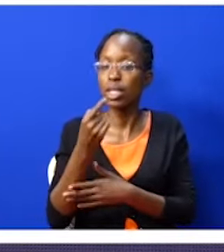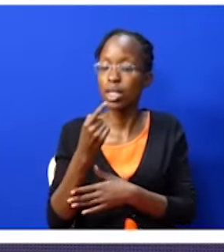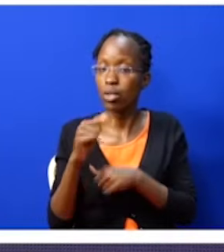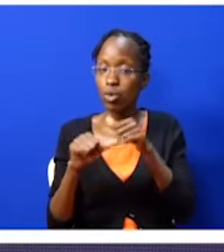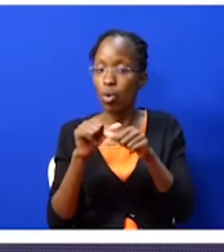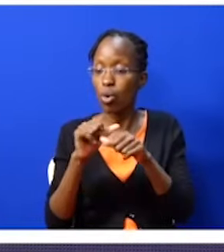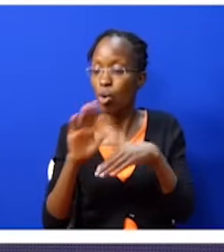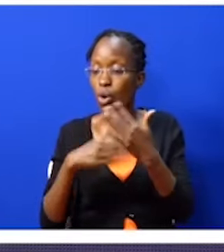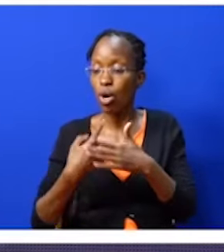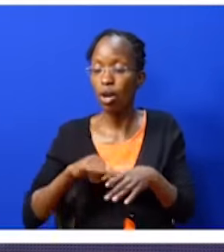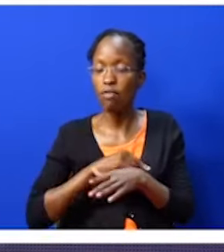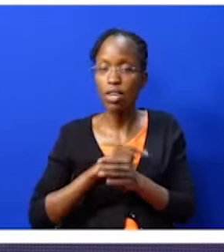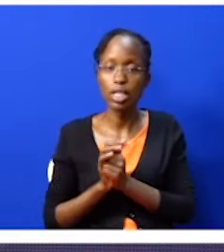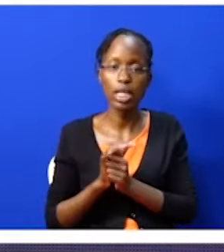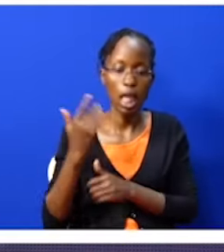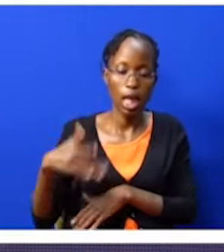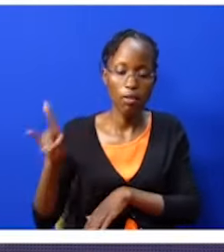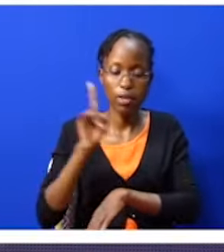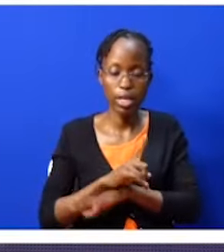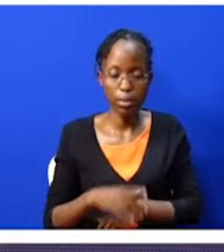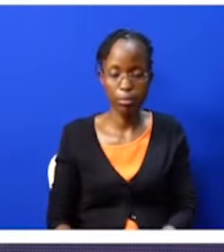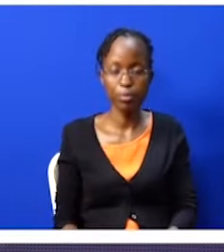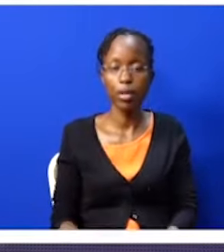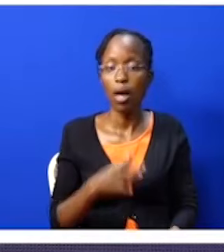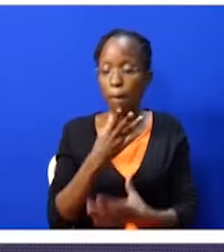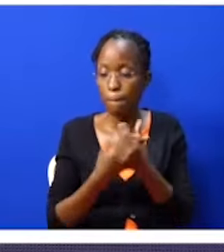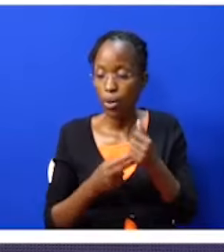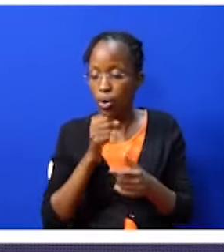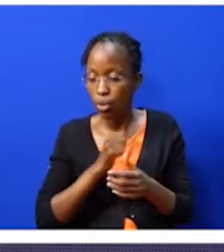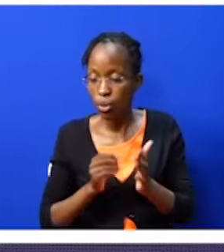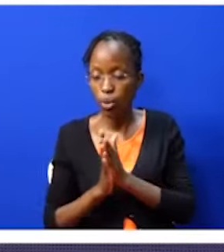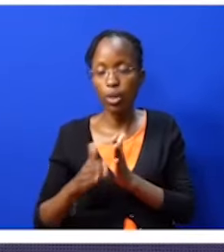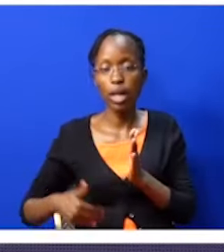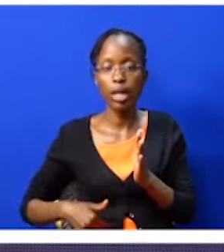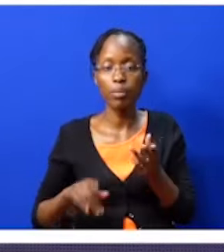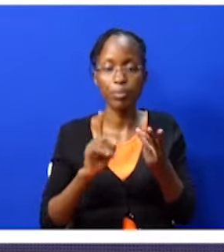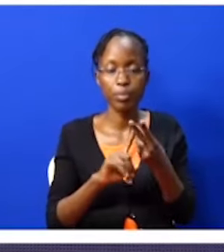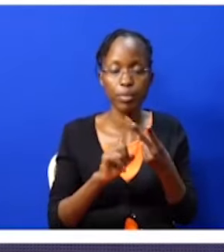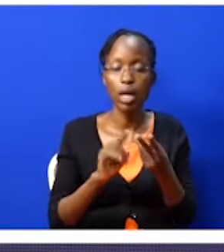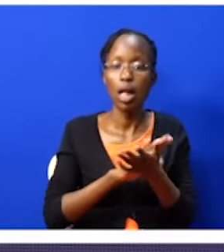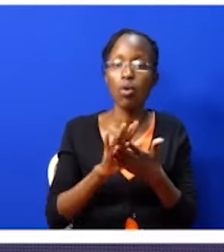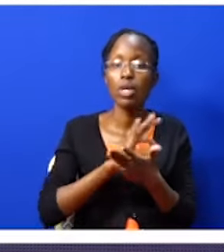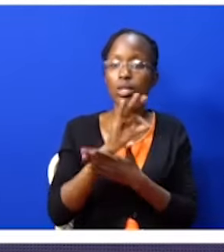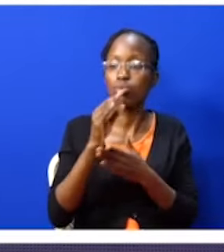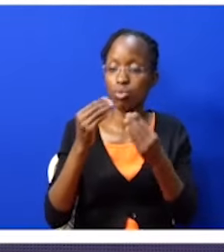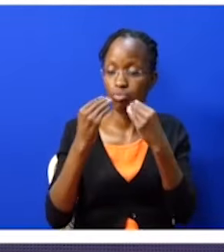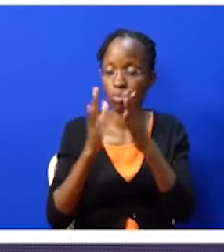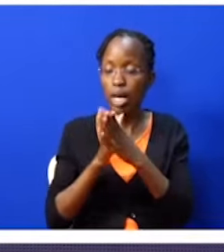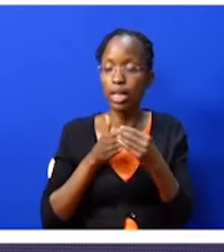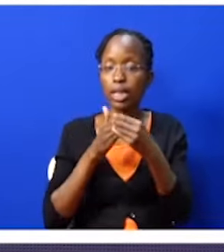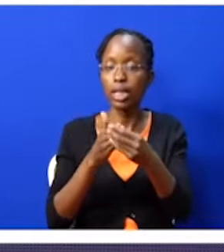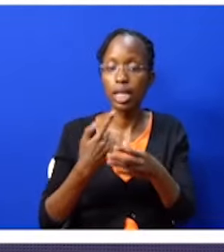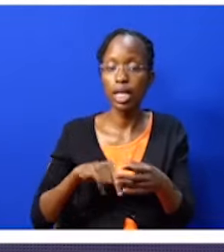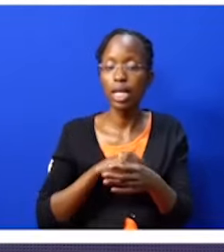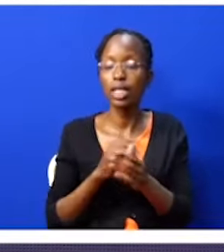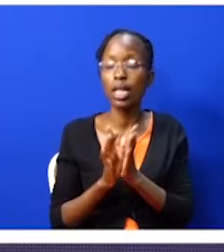every day, no matter how old or young we are. Number two, he teaches and guides us.